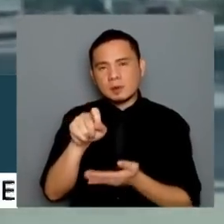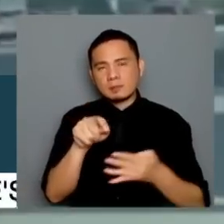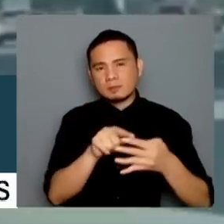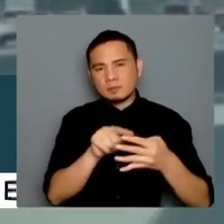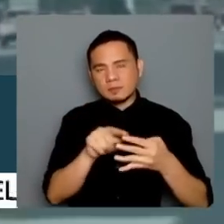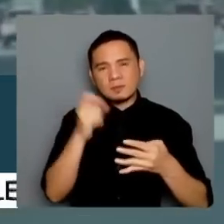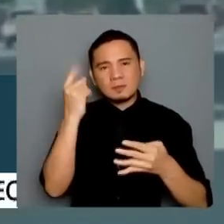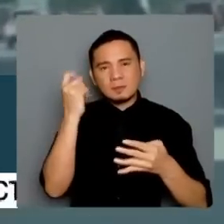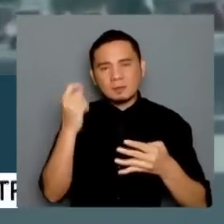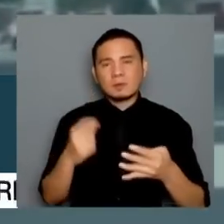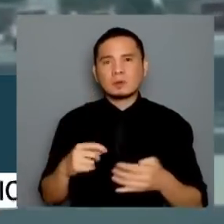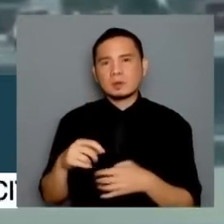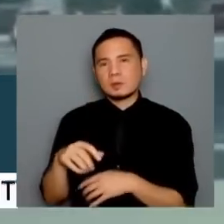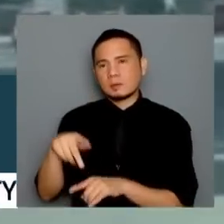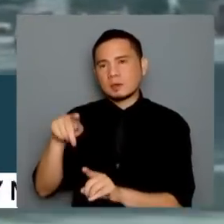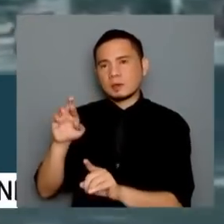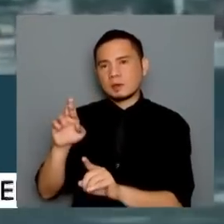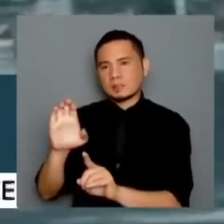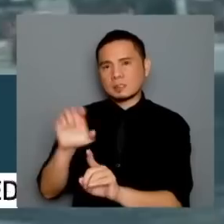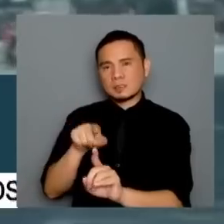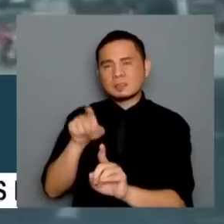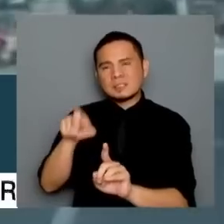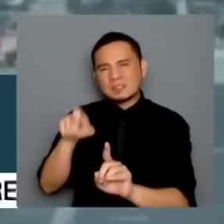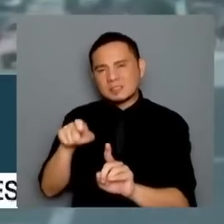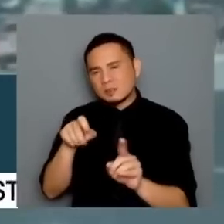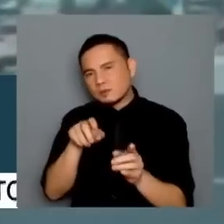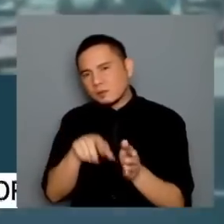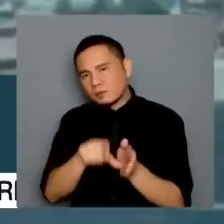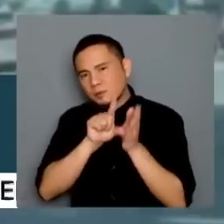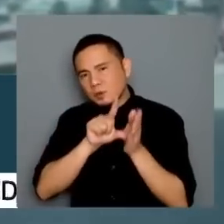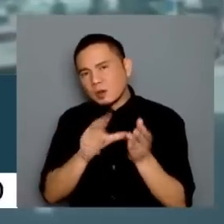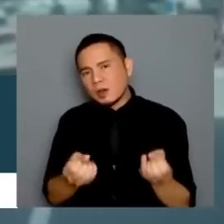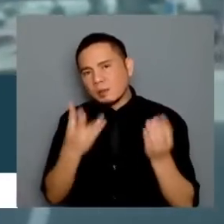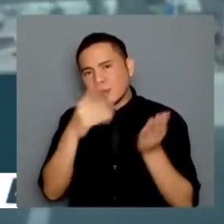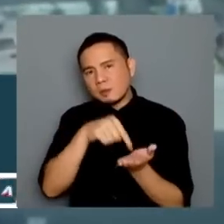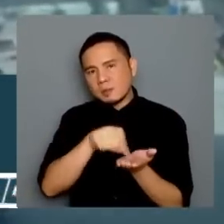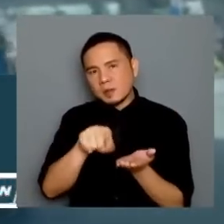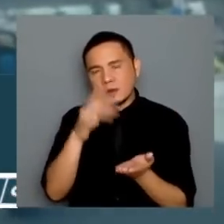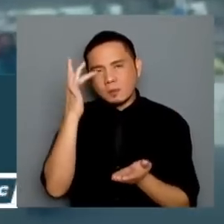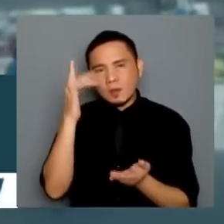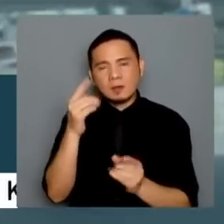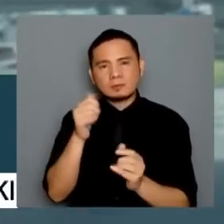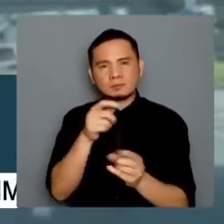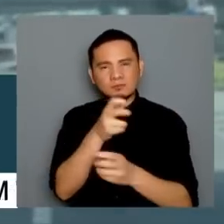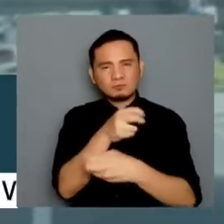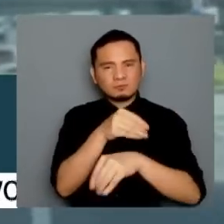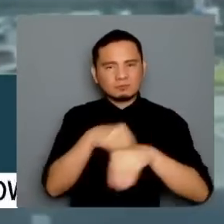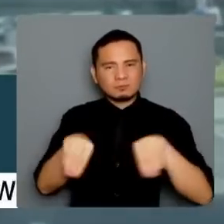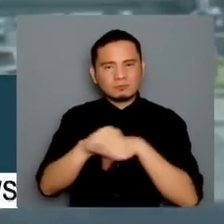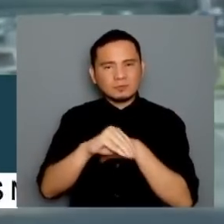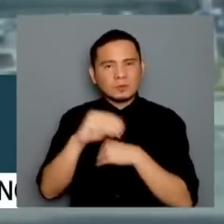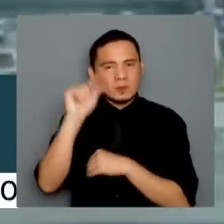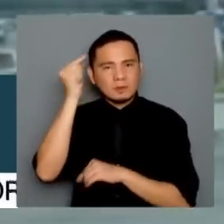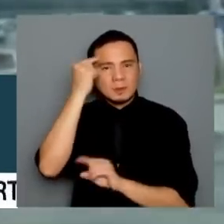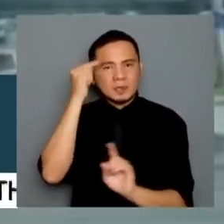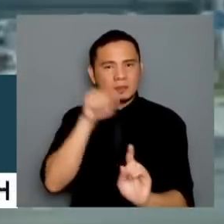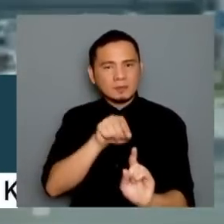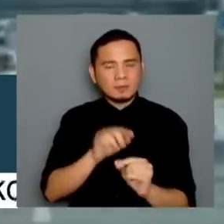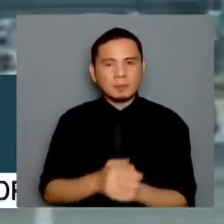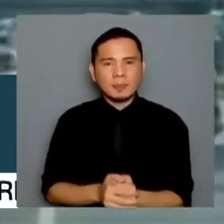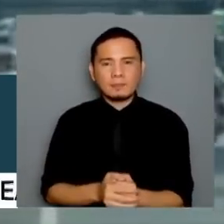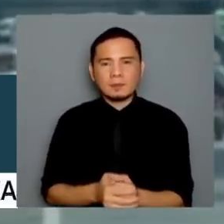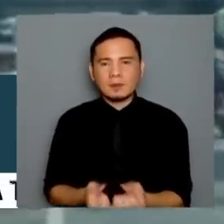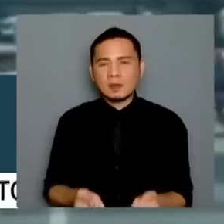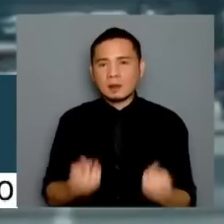board deemed it necessary to review the rates again because of the change in the administration. The implemented rates are 2 to 8